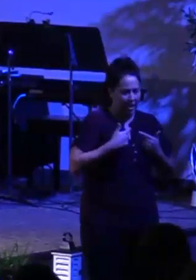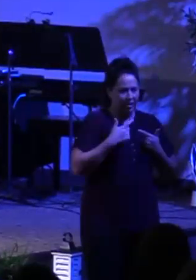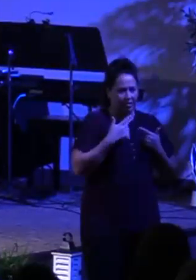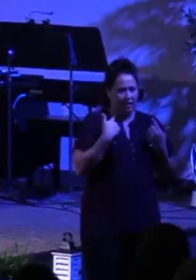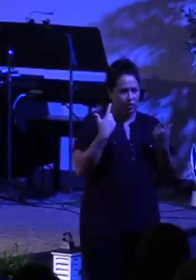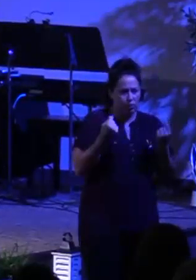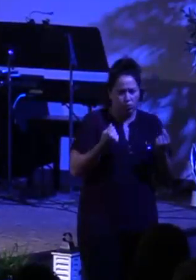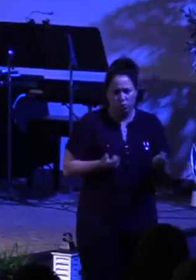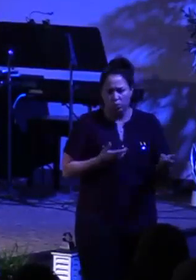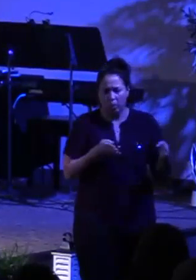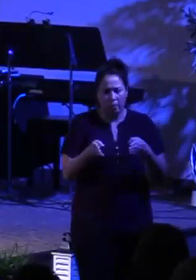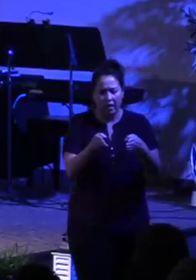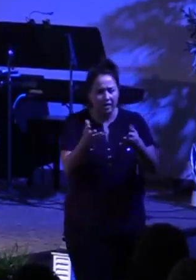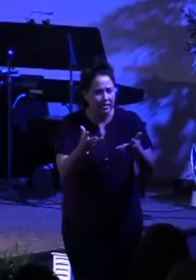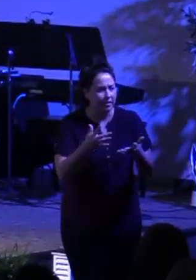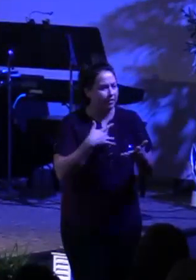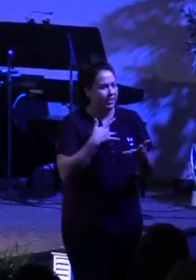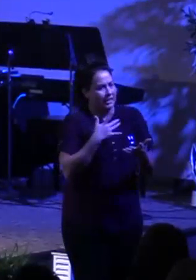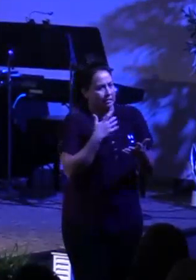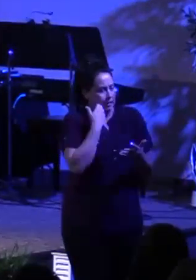all the way to big things.